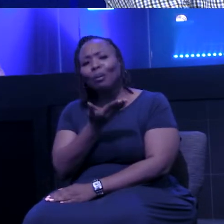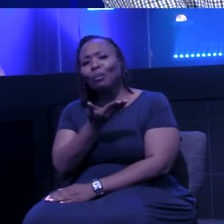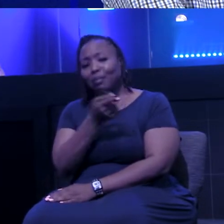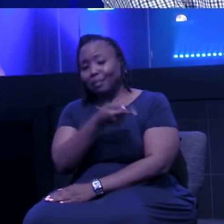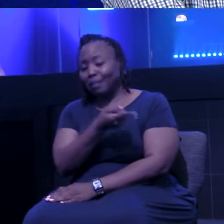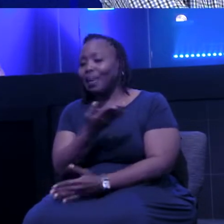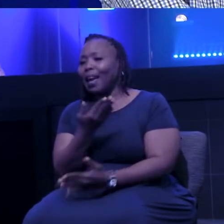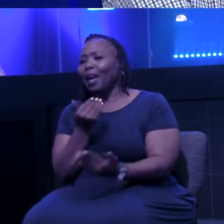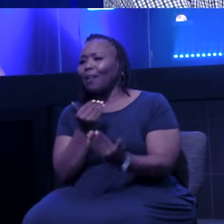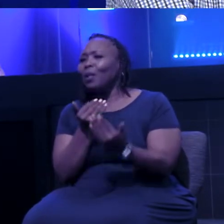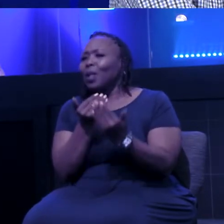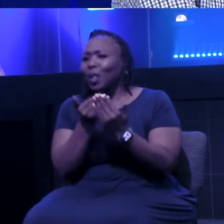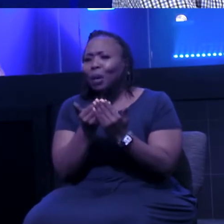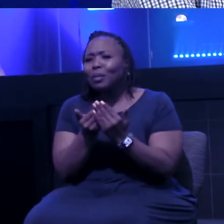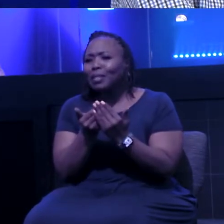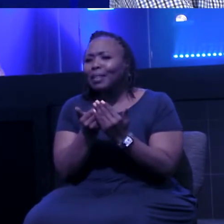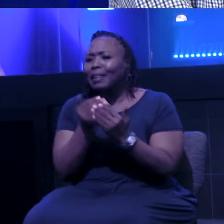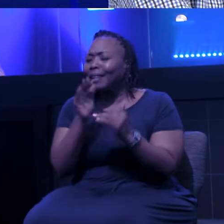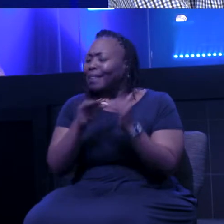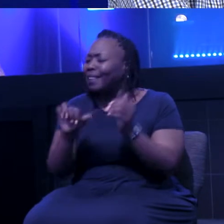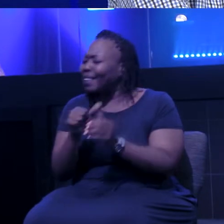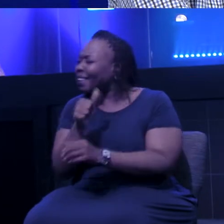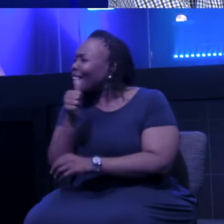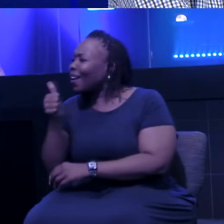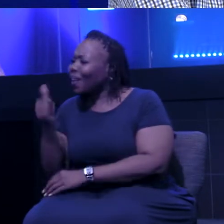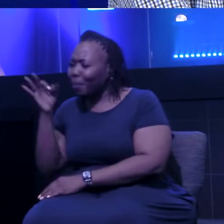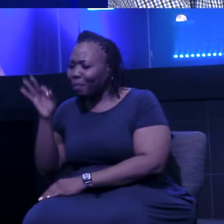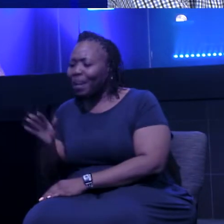150. He's just taken this